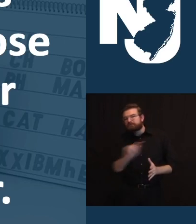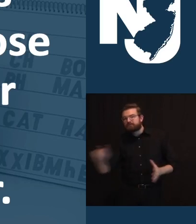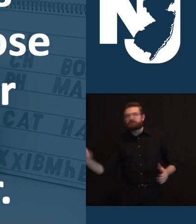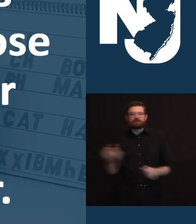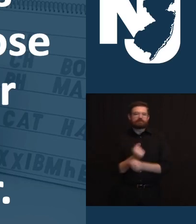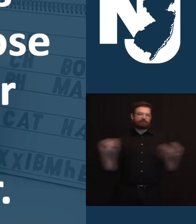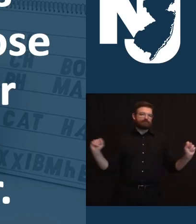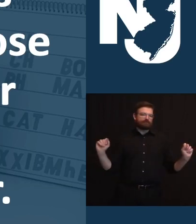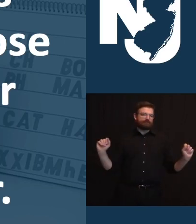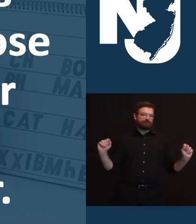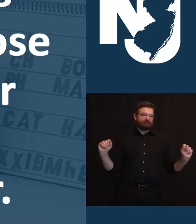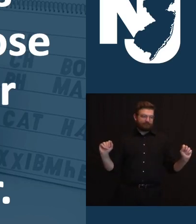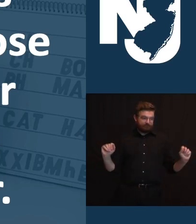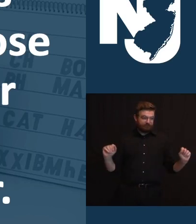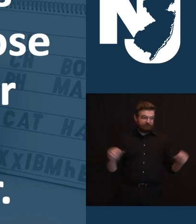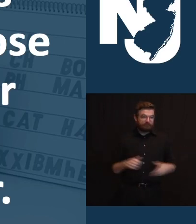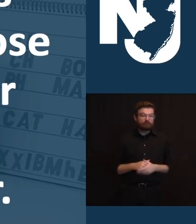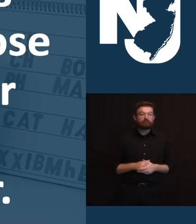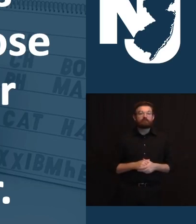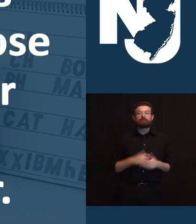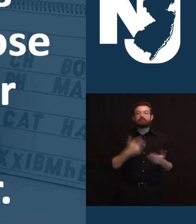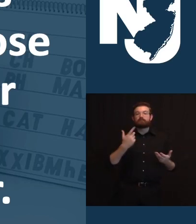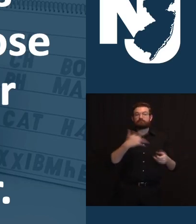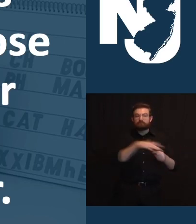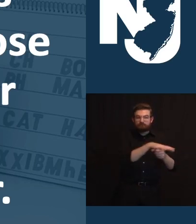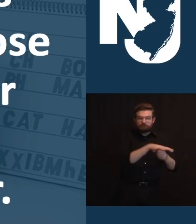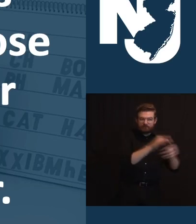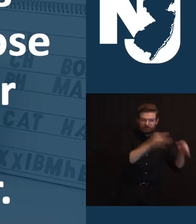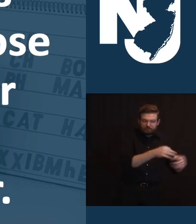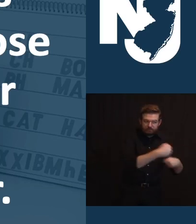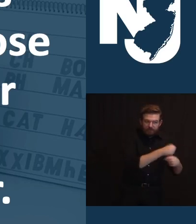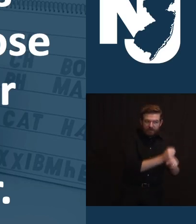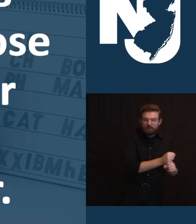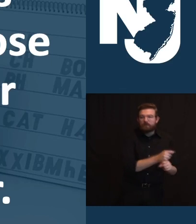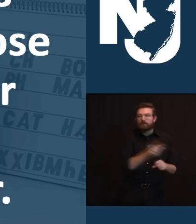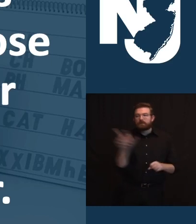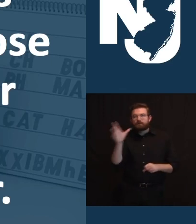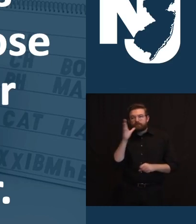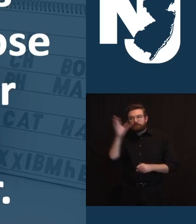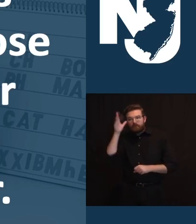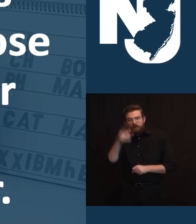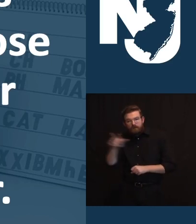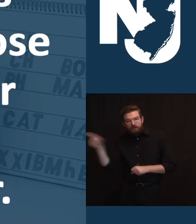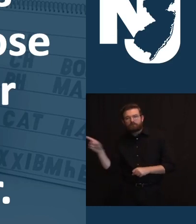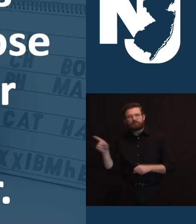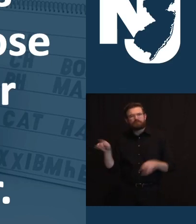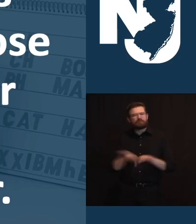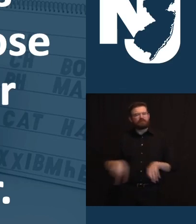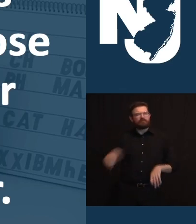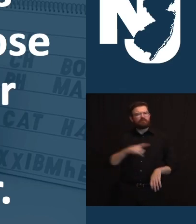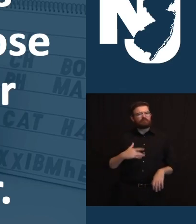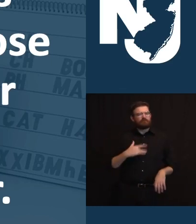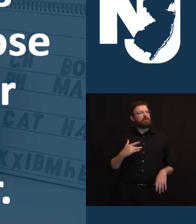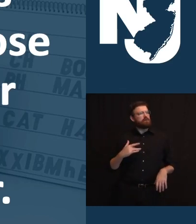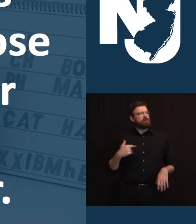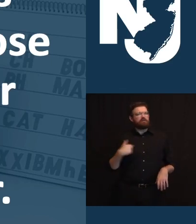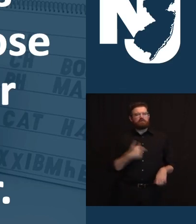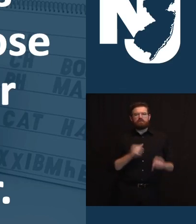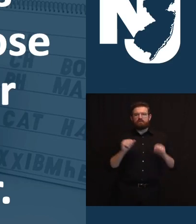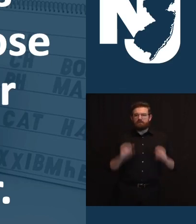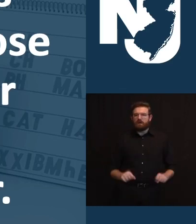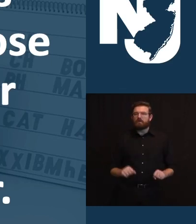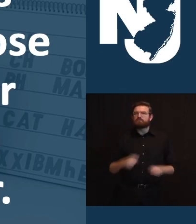and educators are all critical. Allowing this option will help decrease the student density within our schools